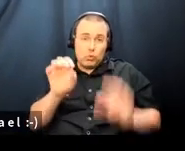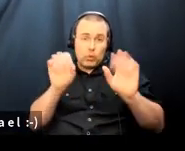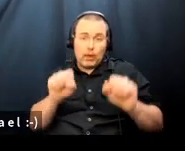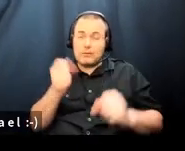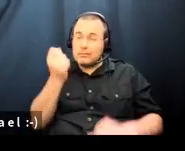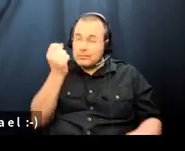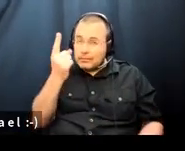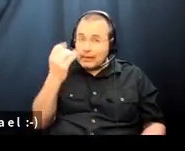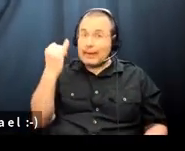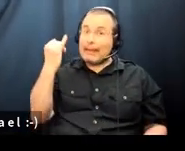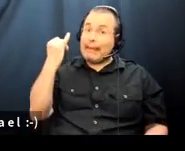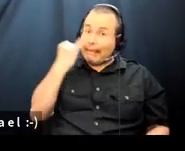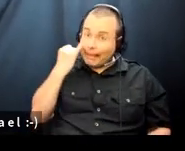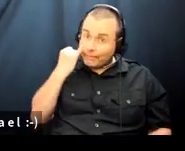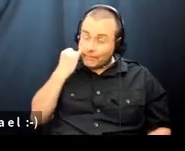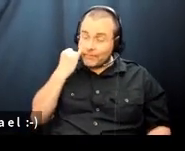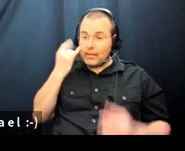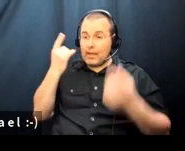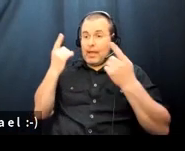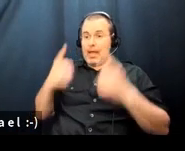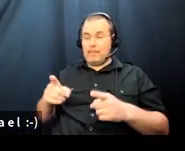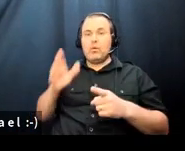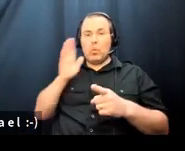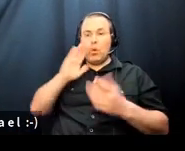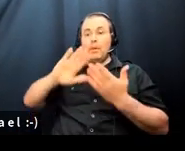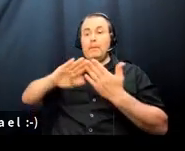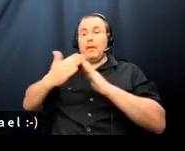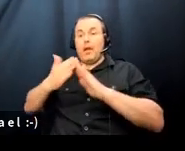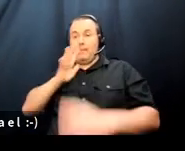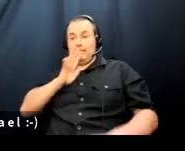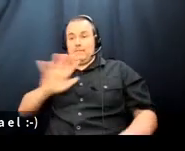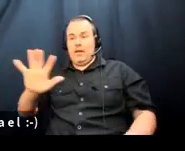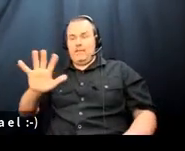provided you turn 5 by December 31st of that year.